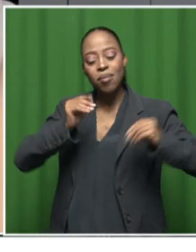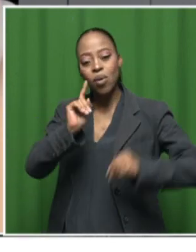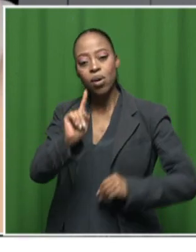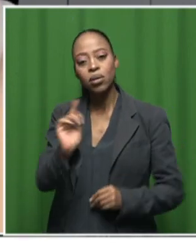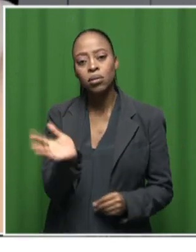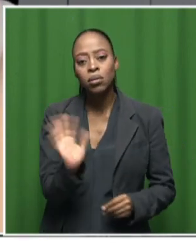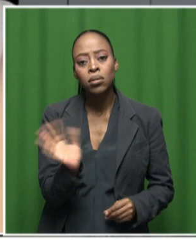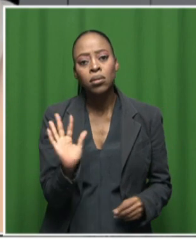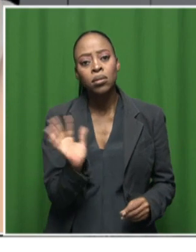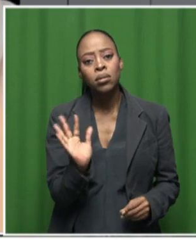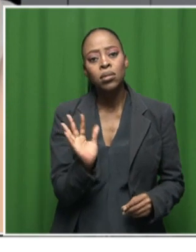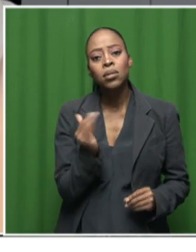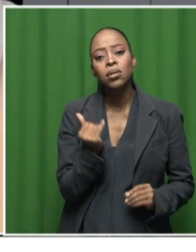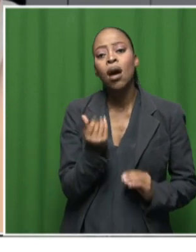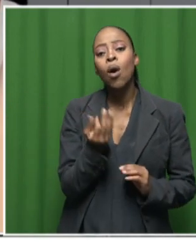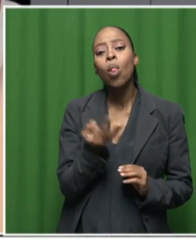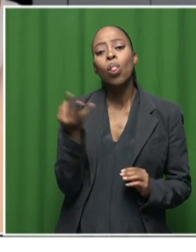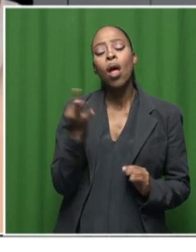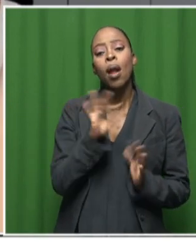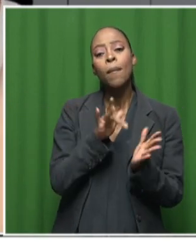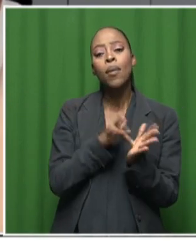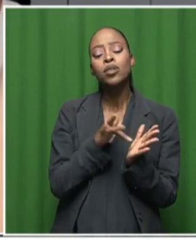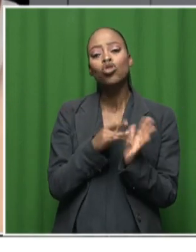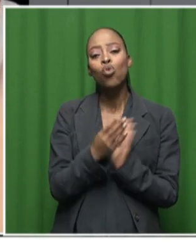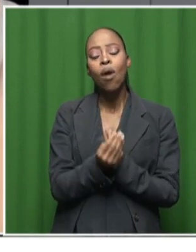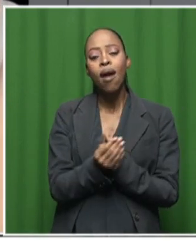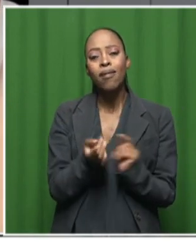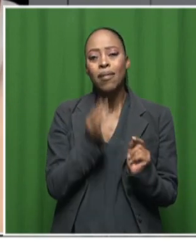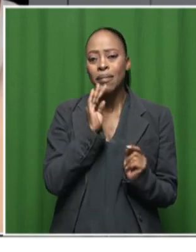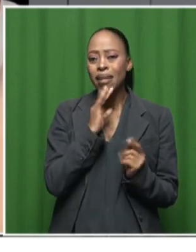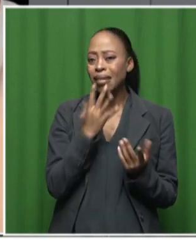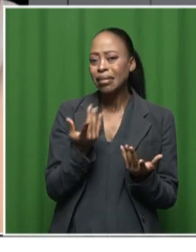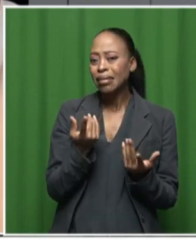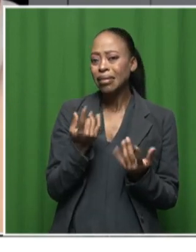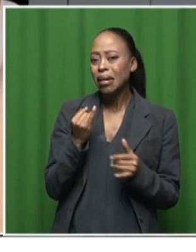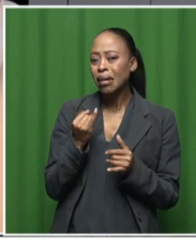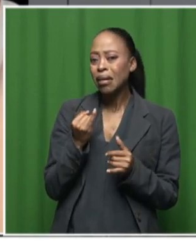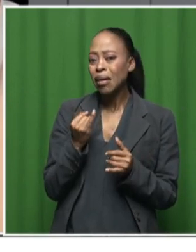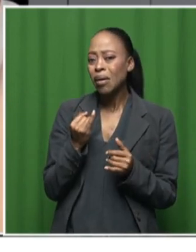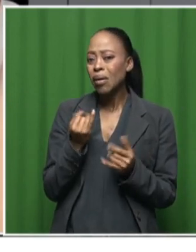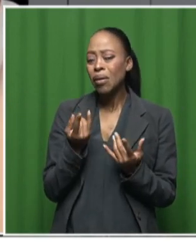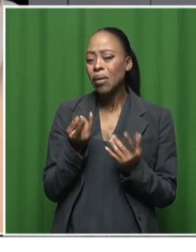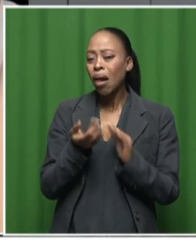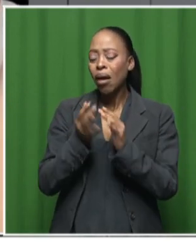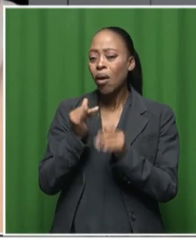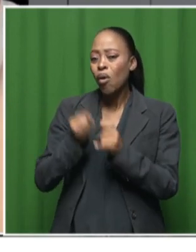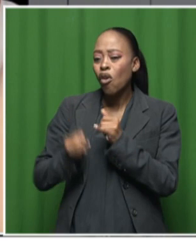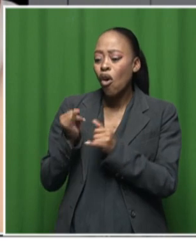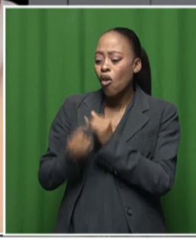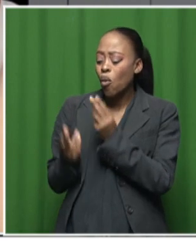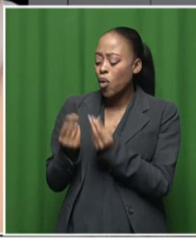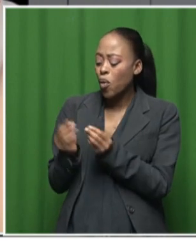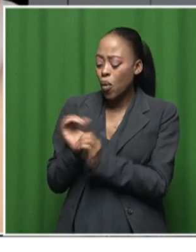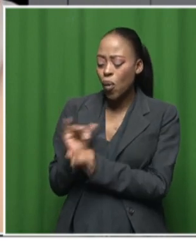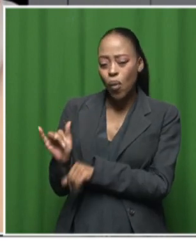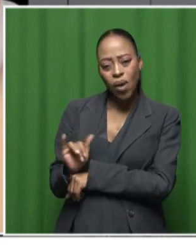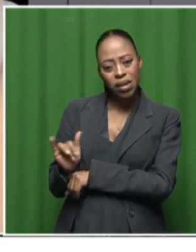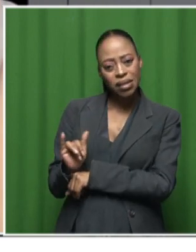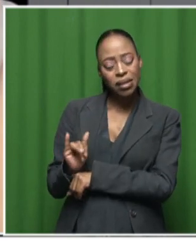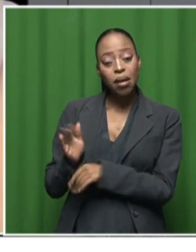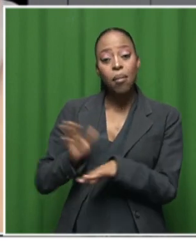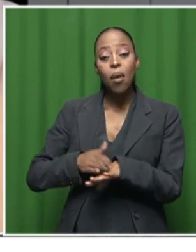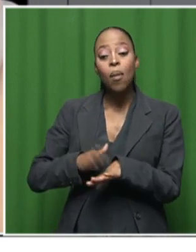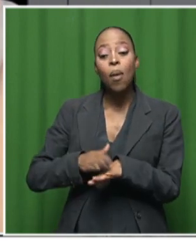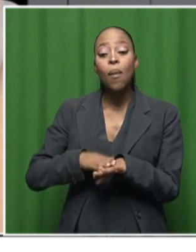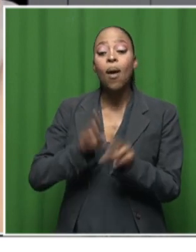think, the third highest unemployment rate. What are we doing wrong? When we look at where we're at, and I mean, we look at particularly